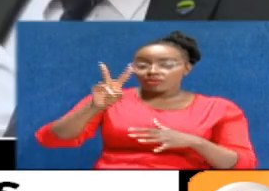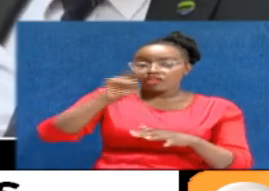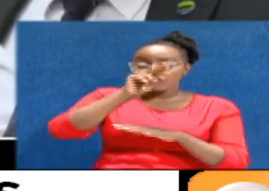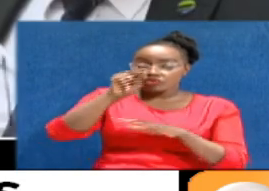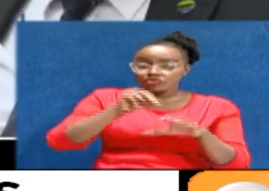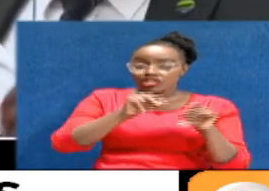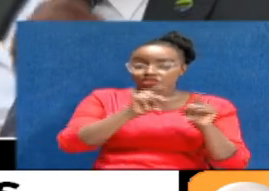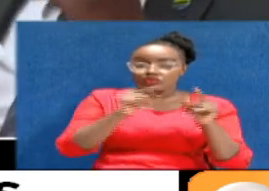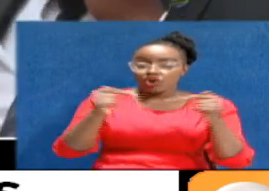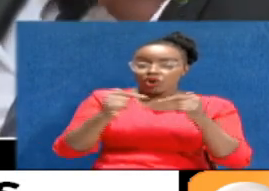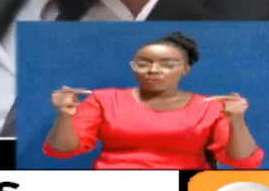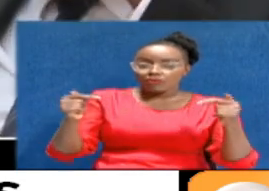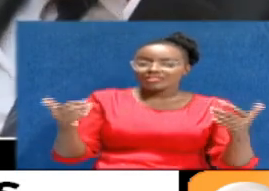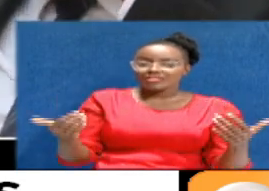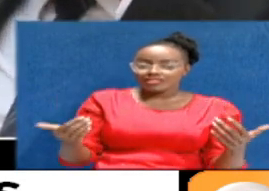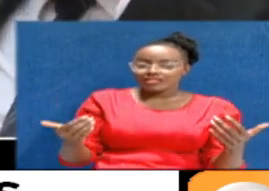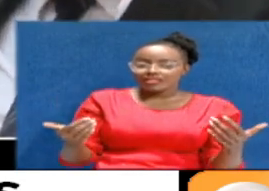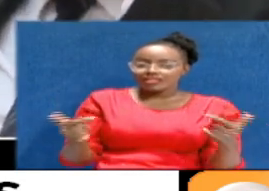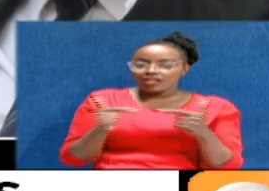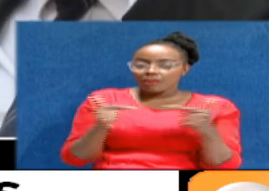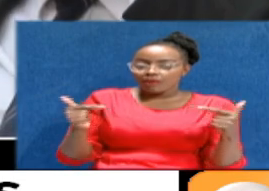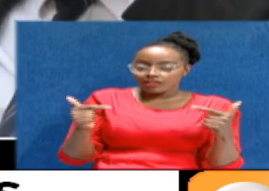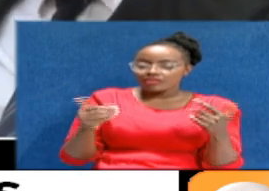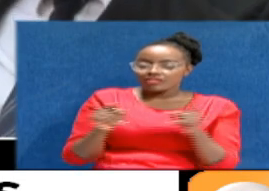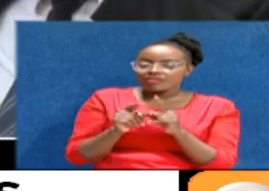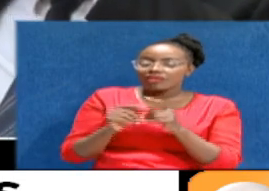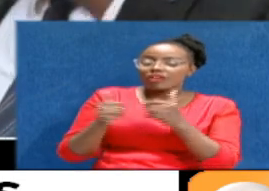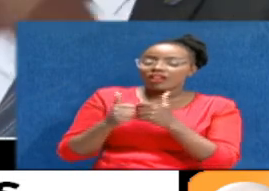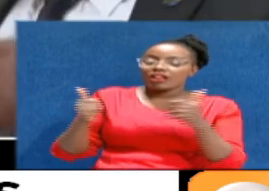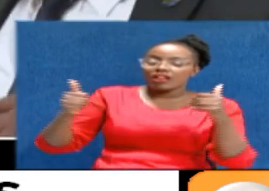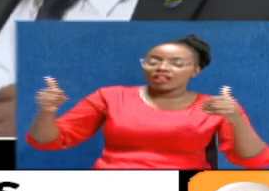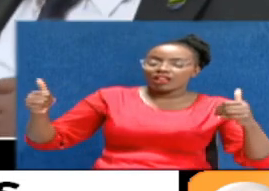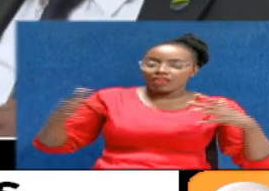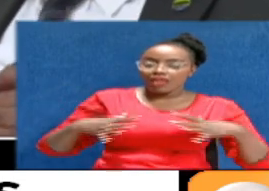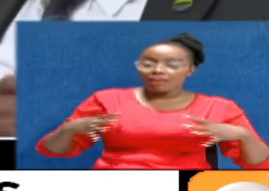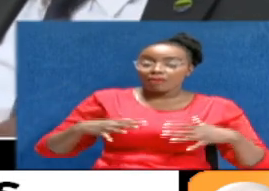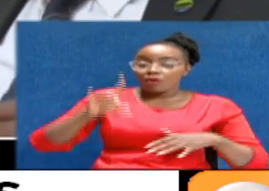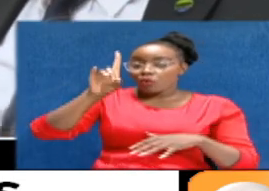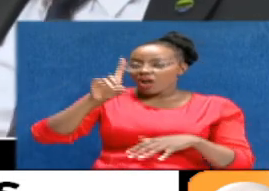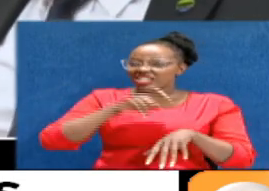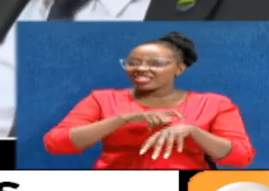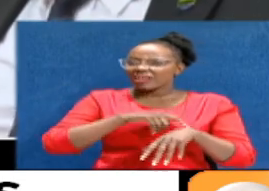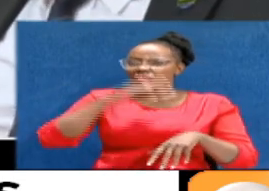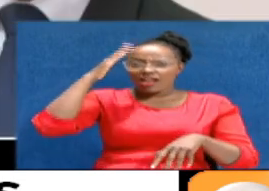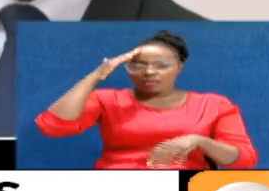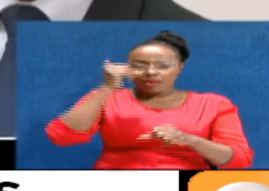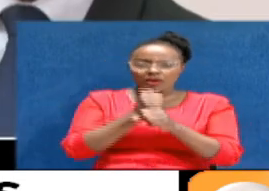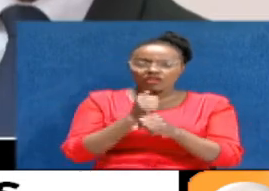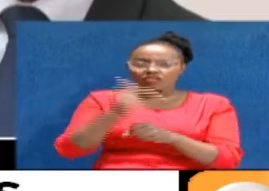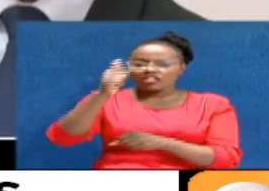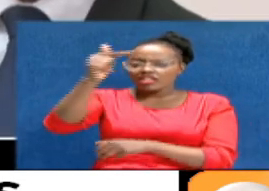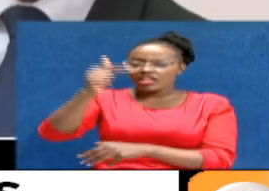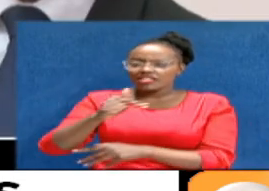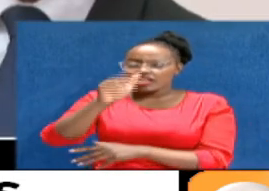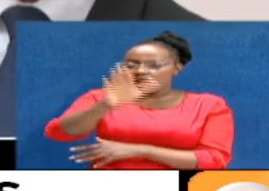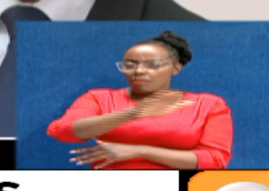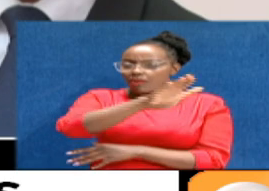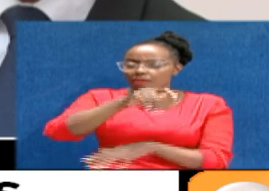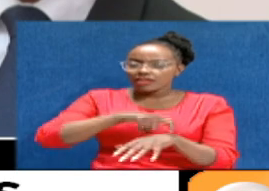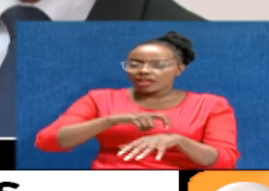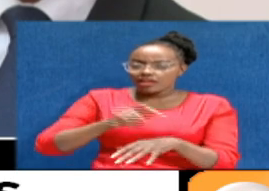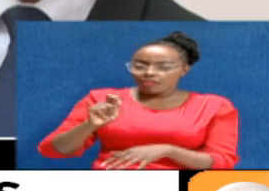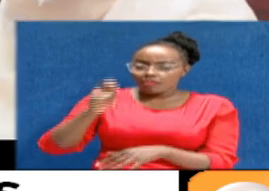nations, as opposed to dividing them further. There's a time, I remember we covered the Tanzanian parliament